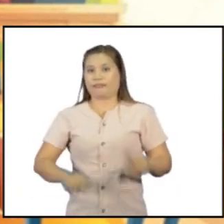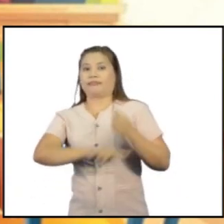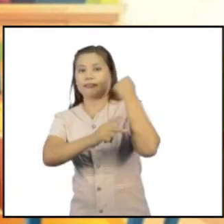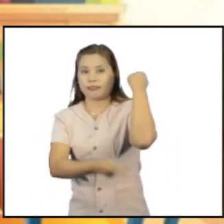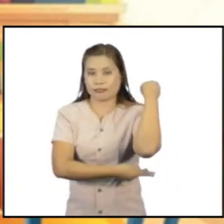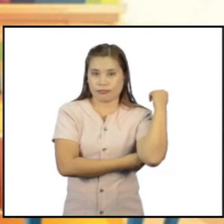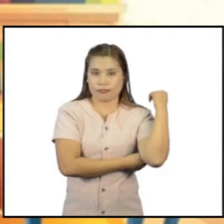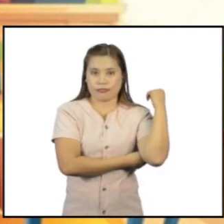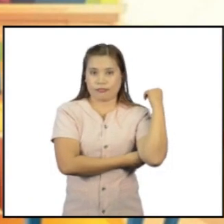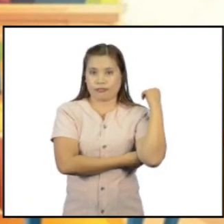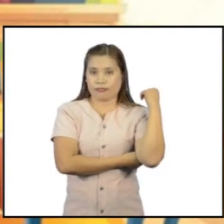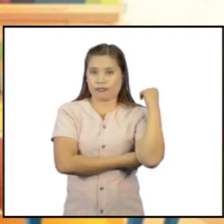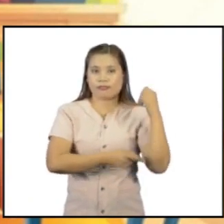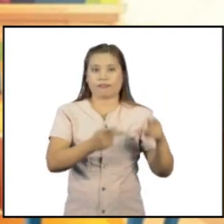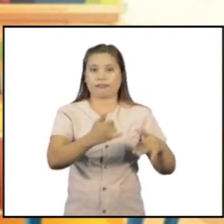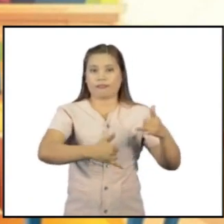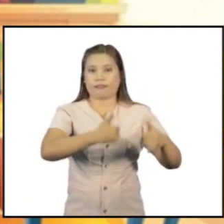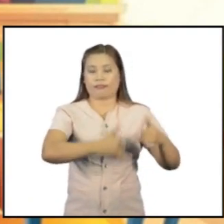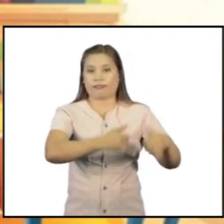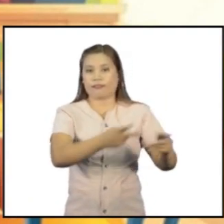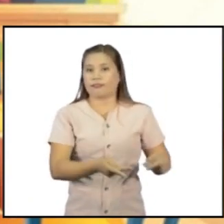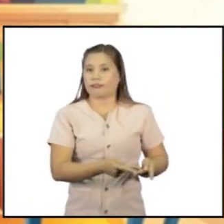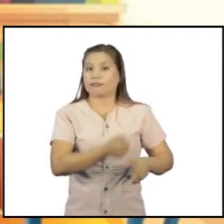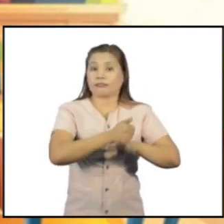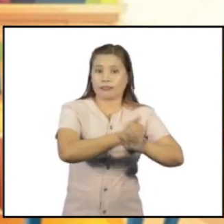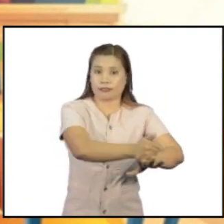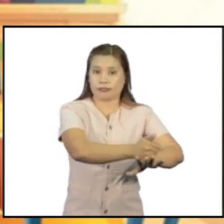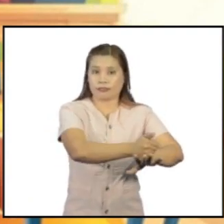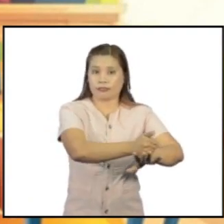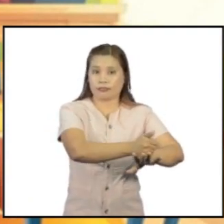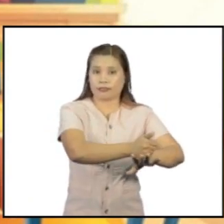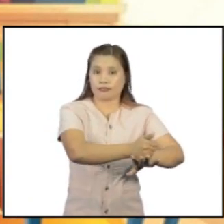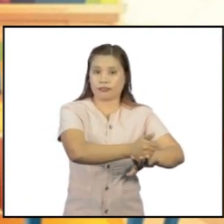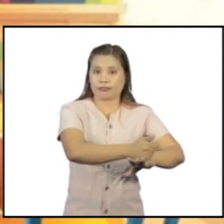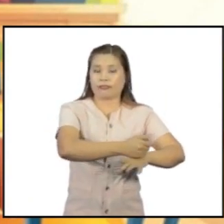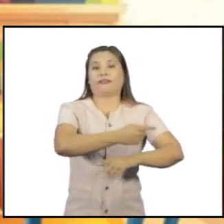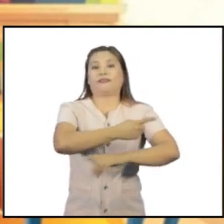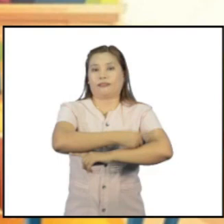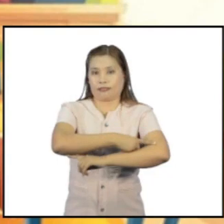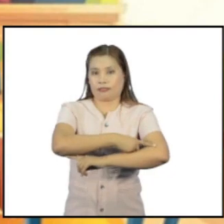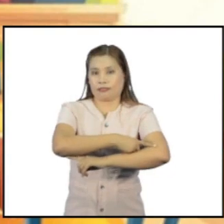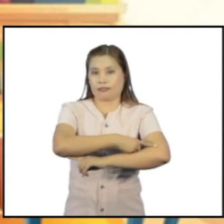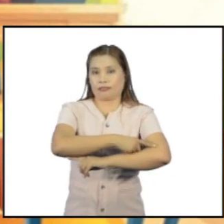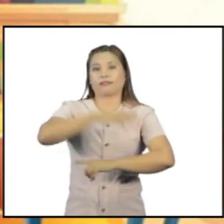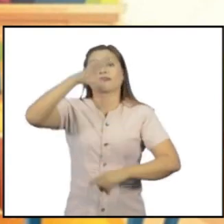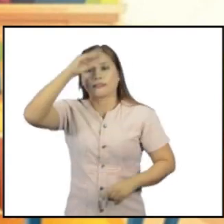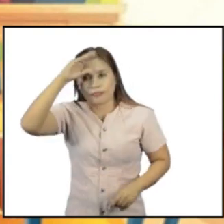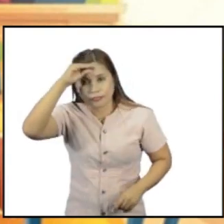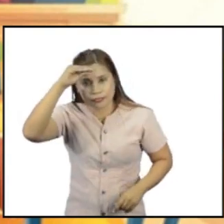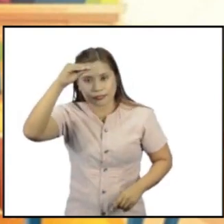bag, park, ant, day, and